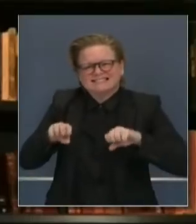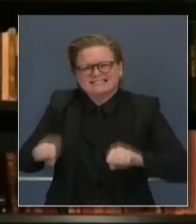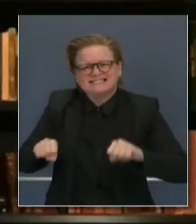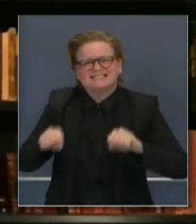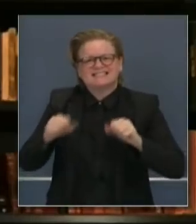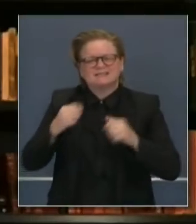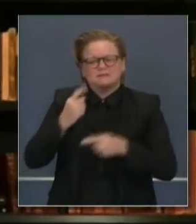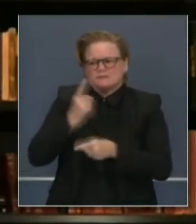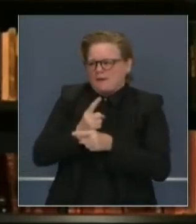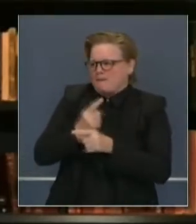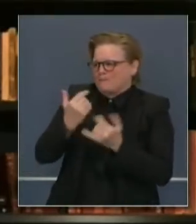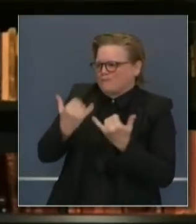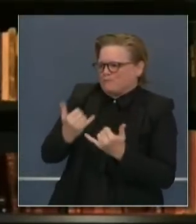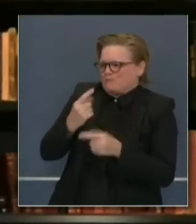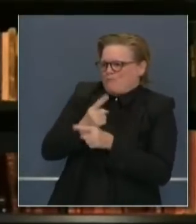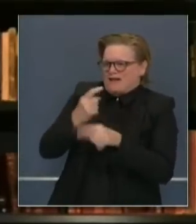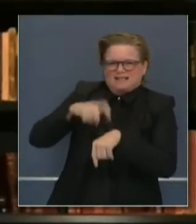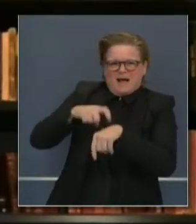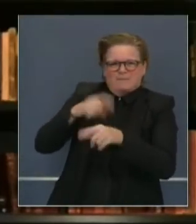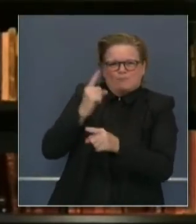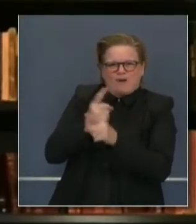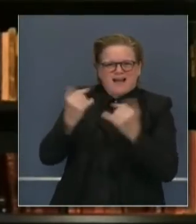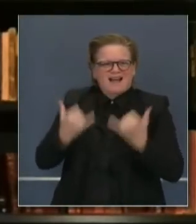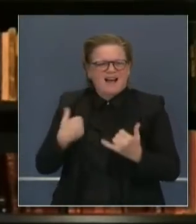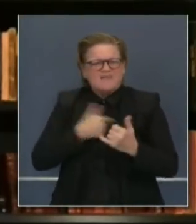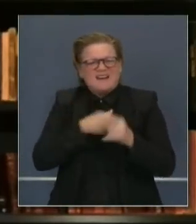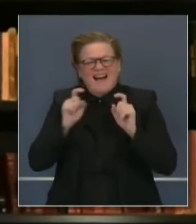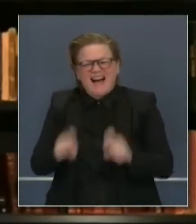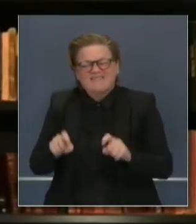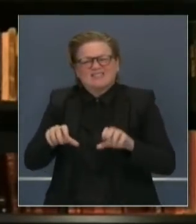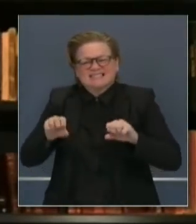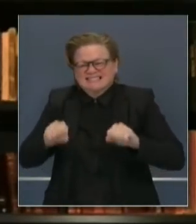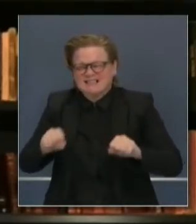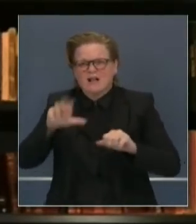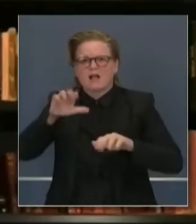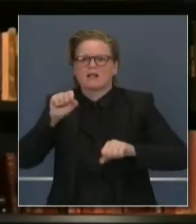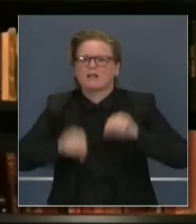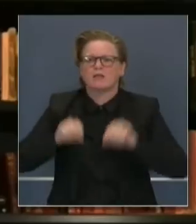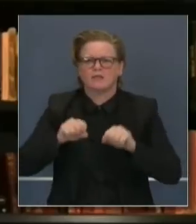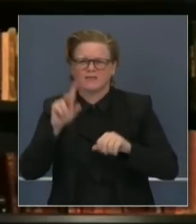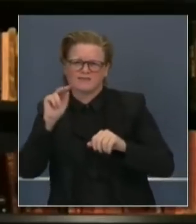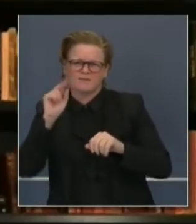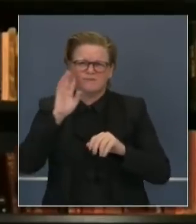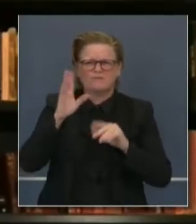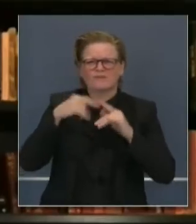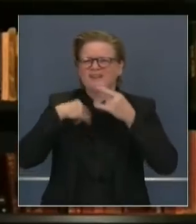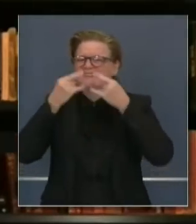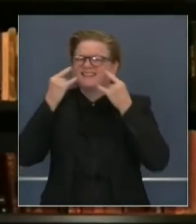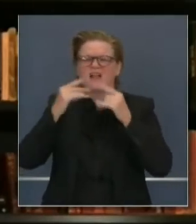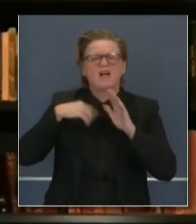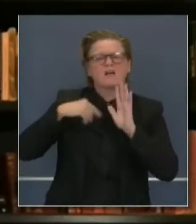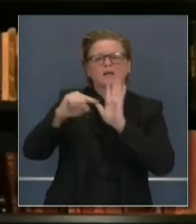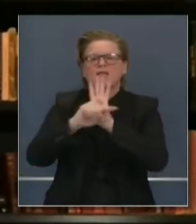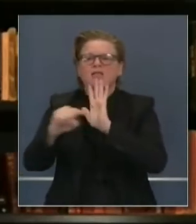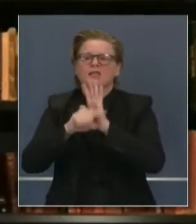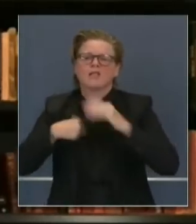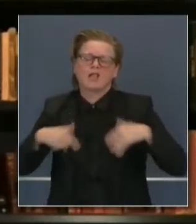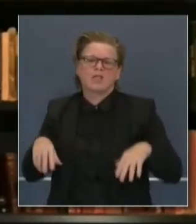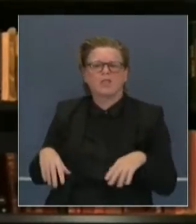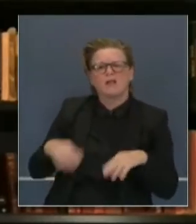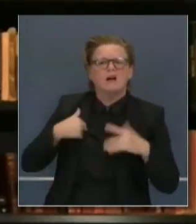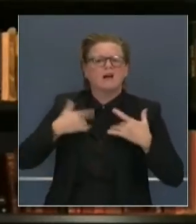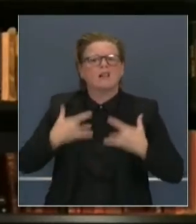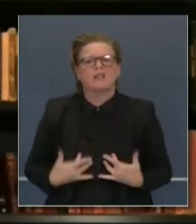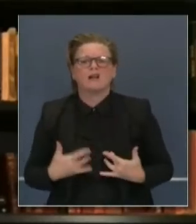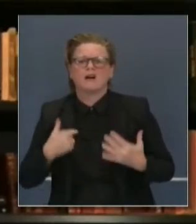to put aside your doubt, to put aside your skepticism, to put aside your cynicism, to put aside your ideology, to put